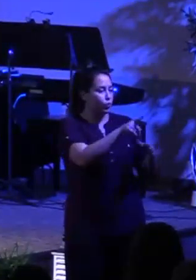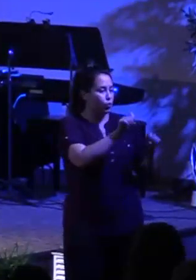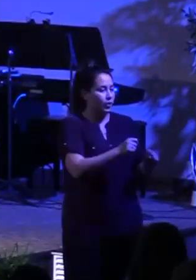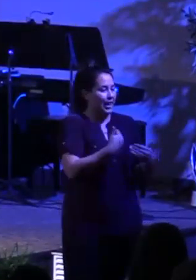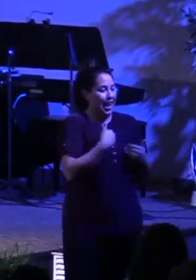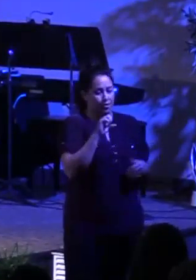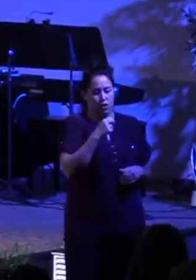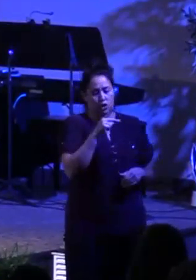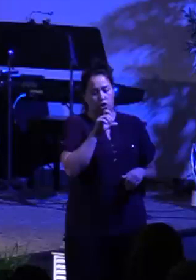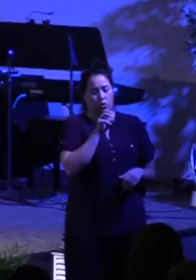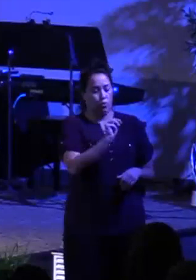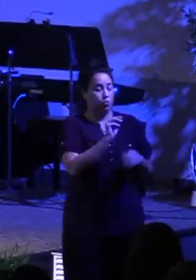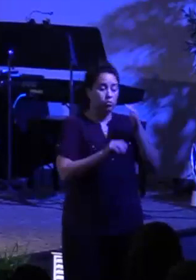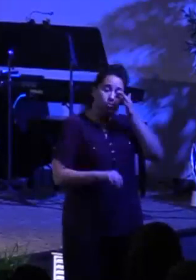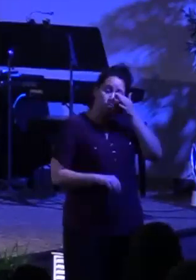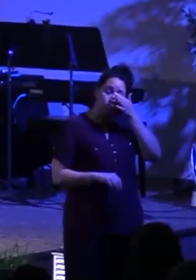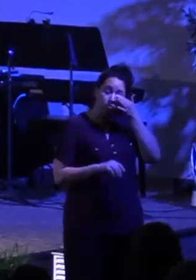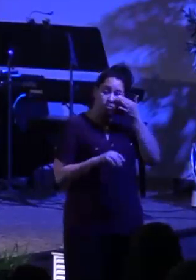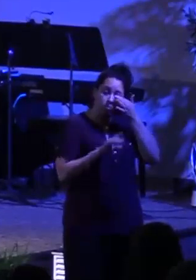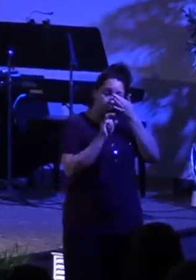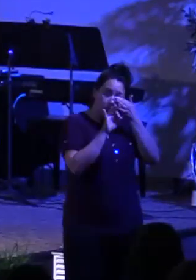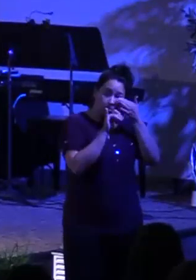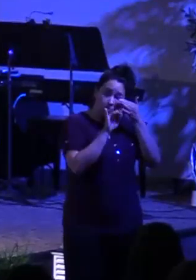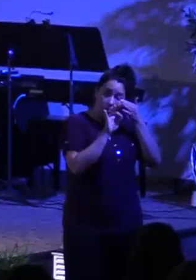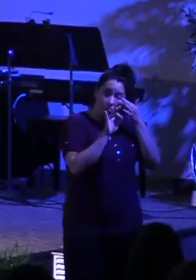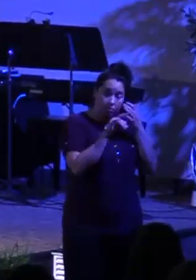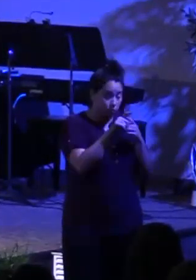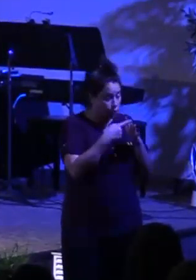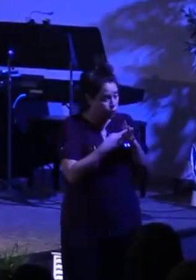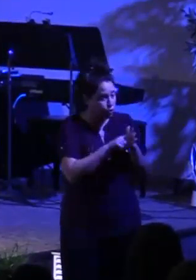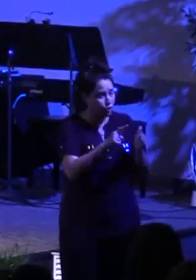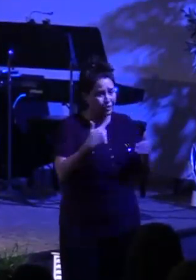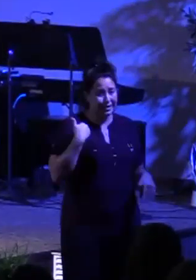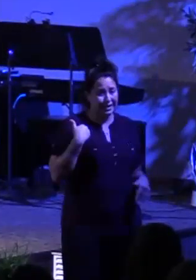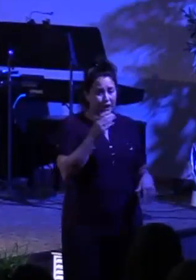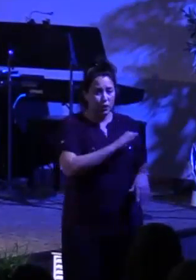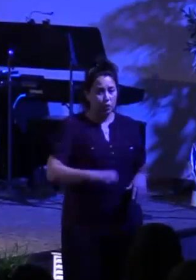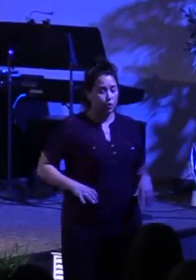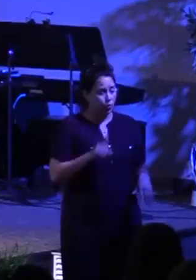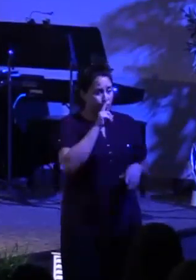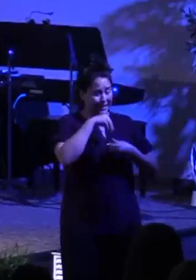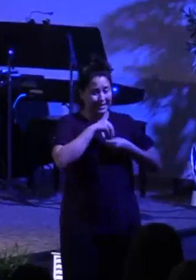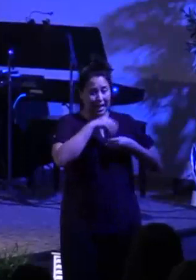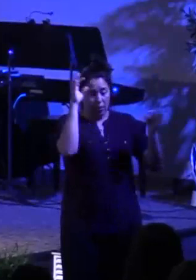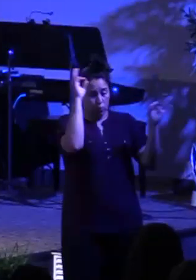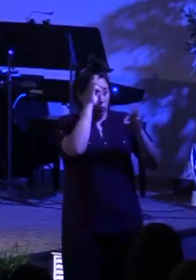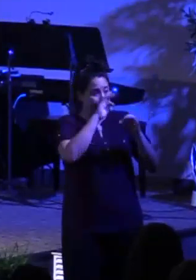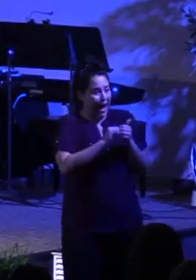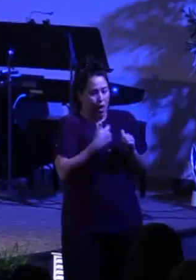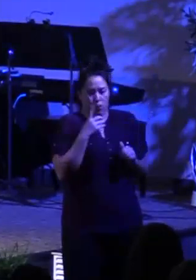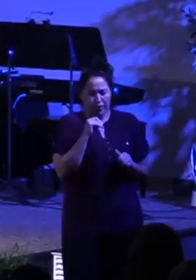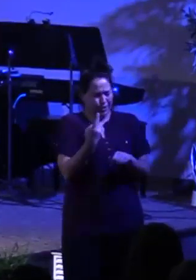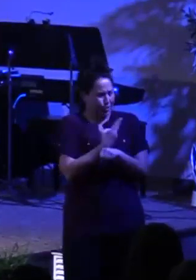And yeah, when you begin, if you're a young Christian, you have no idea what, you don't know how to use it.